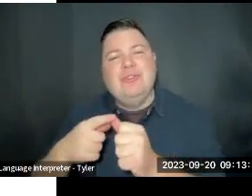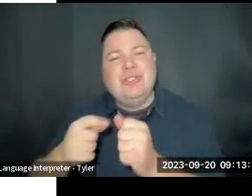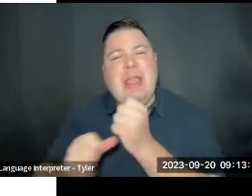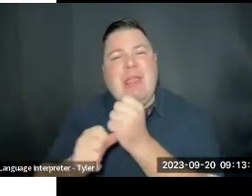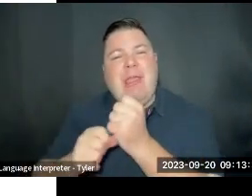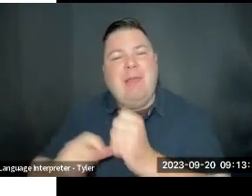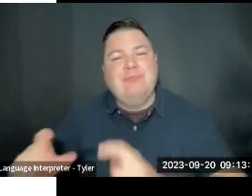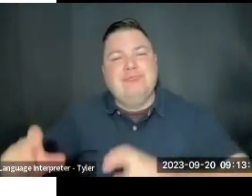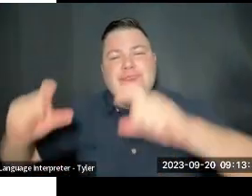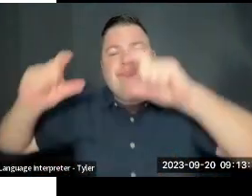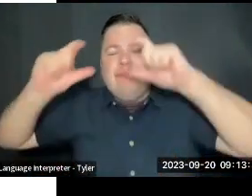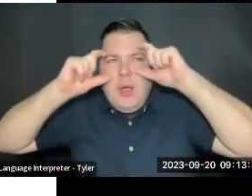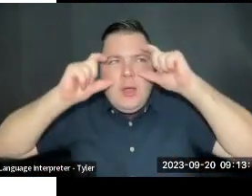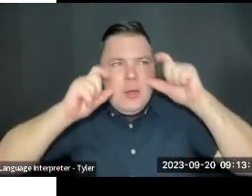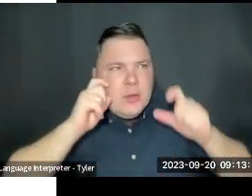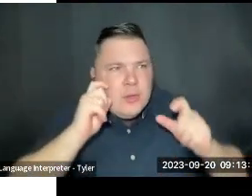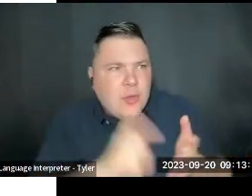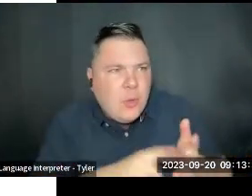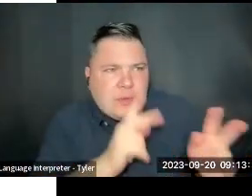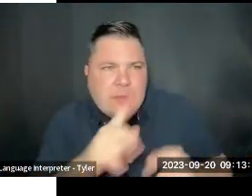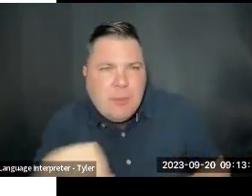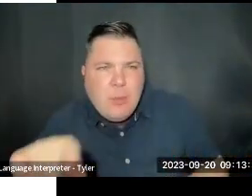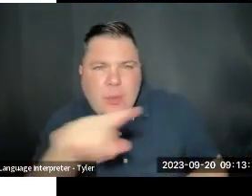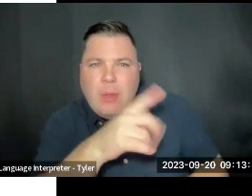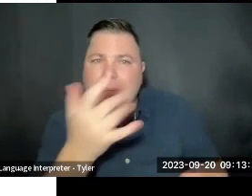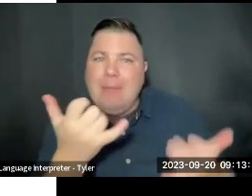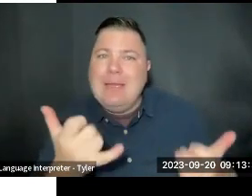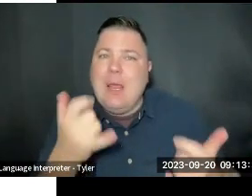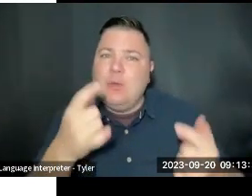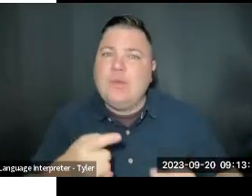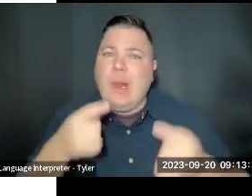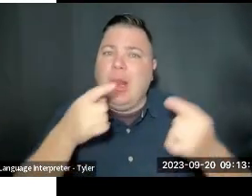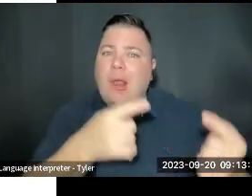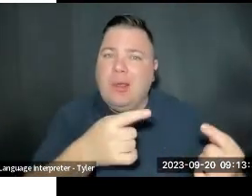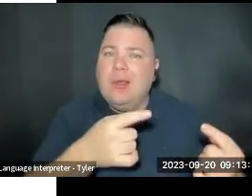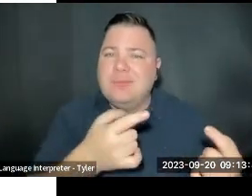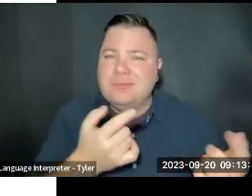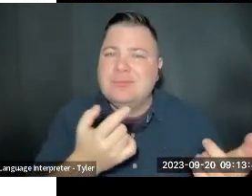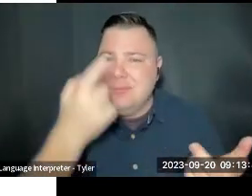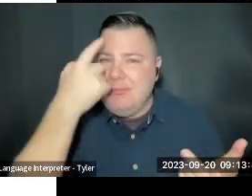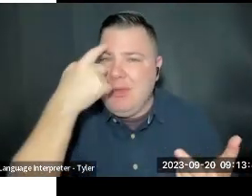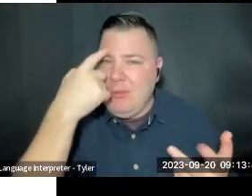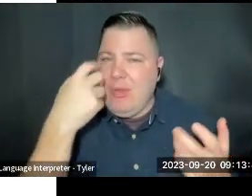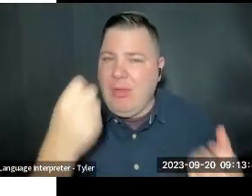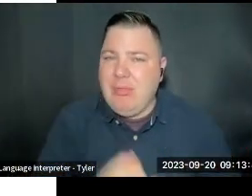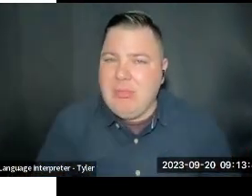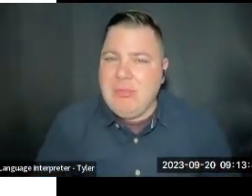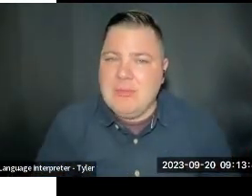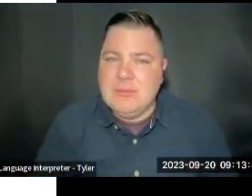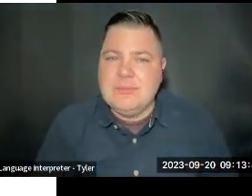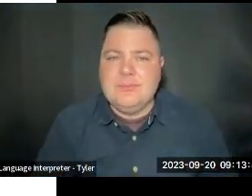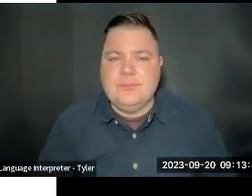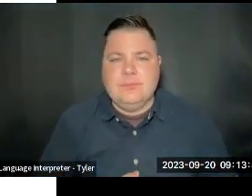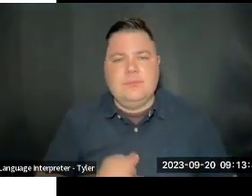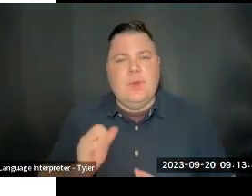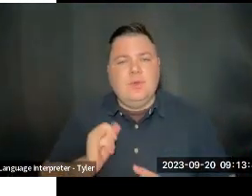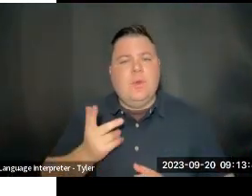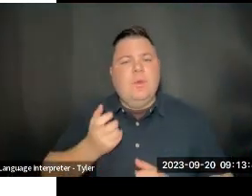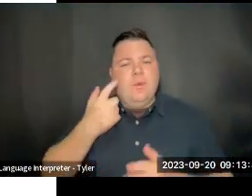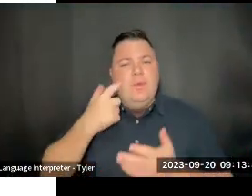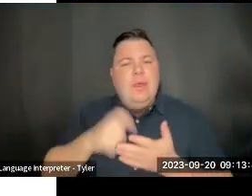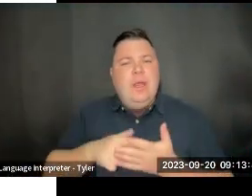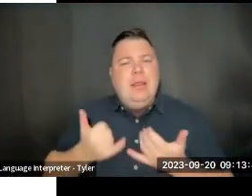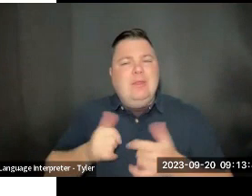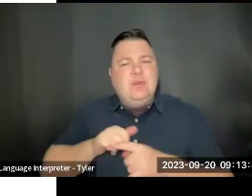around me that might be experiencing a challenge. I also want to recognize that this training